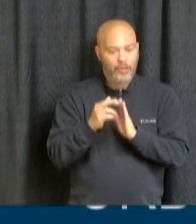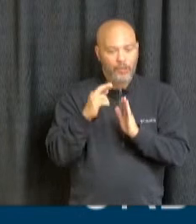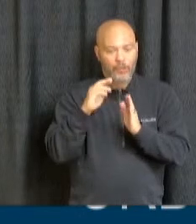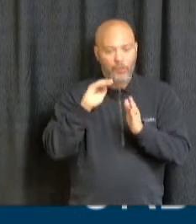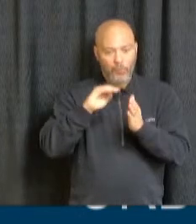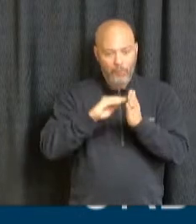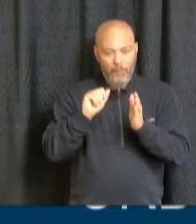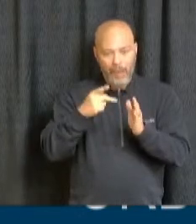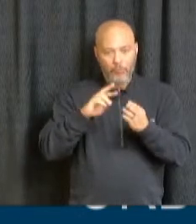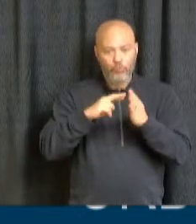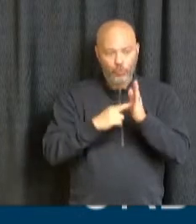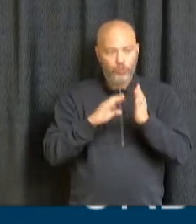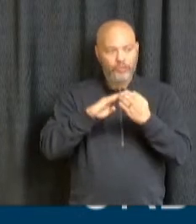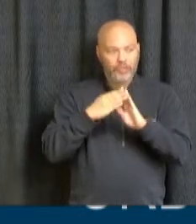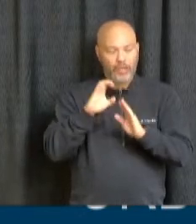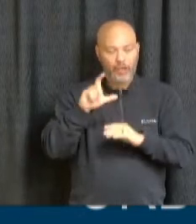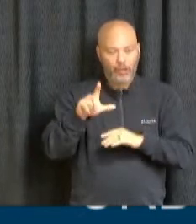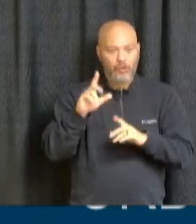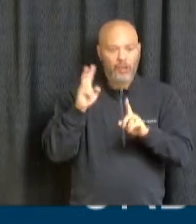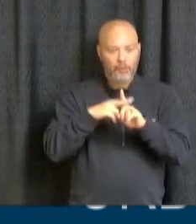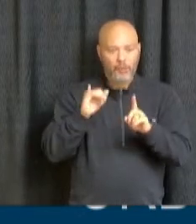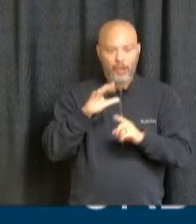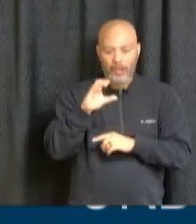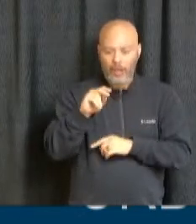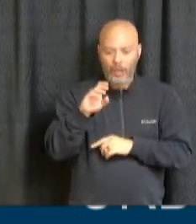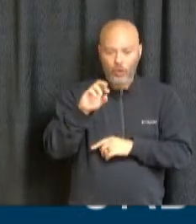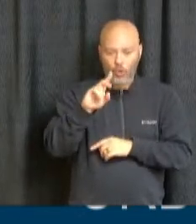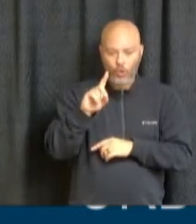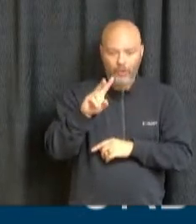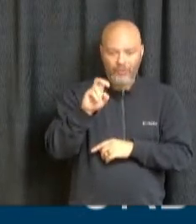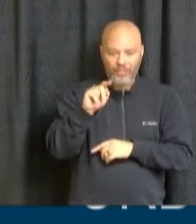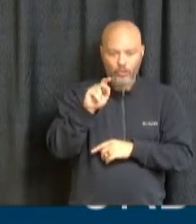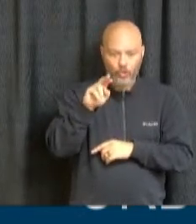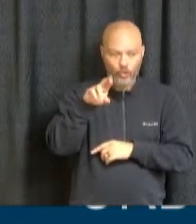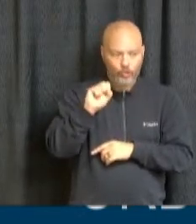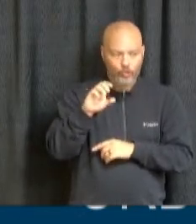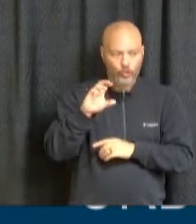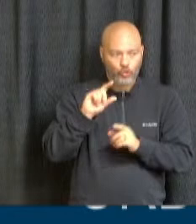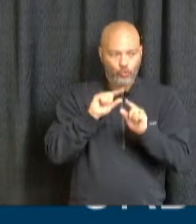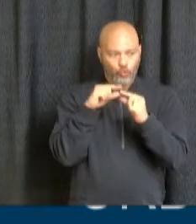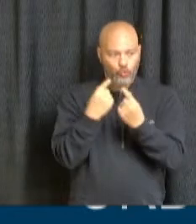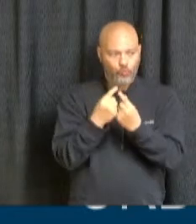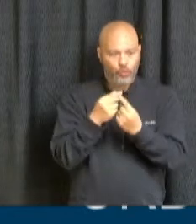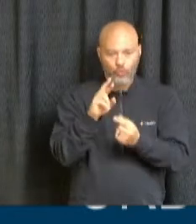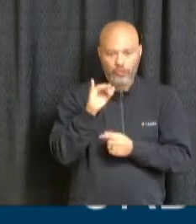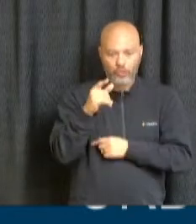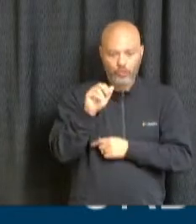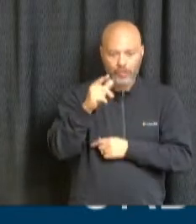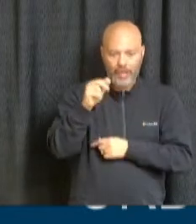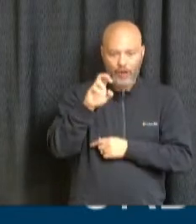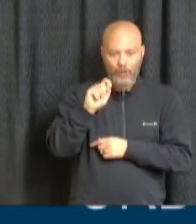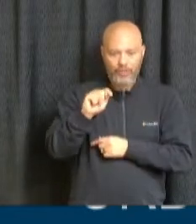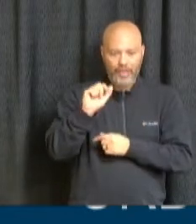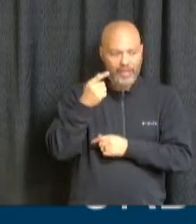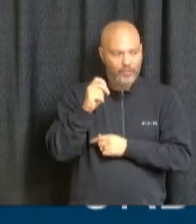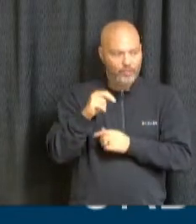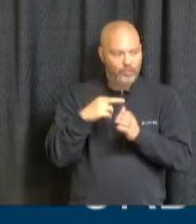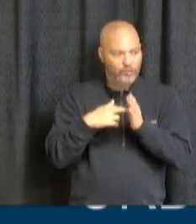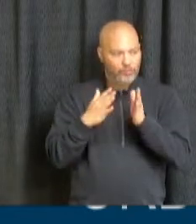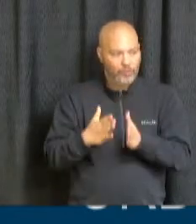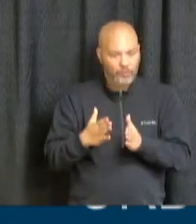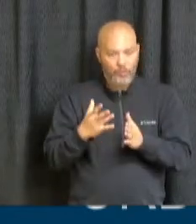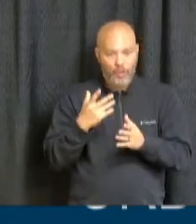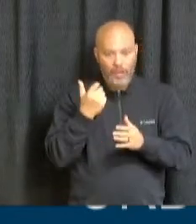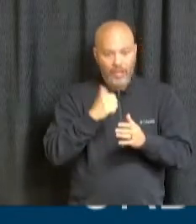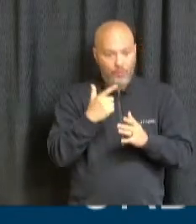zoning ordinance and map of the city of Clarksville, application of Concord Ventures Group, Richard Garrett, agent. Anyone in the audience wish to speak